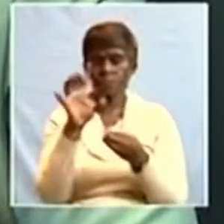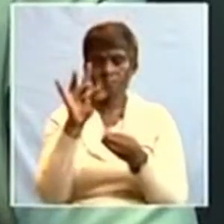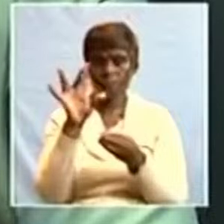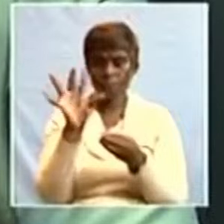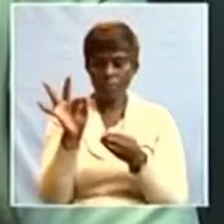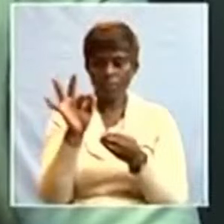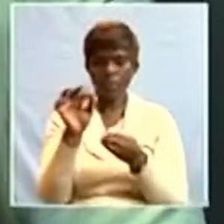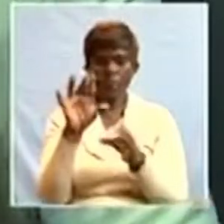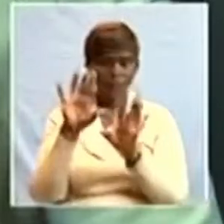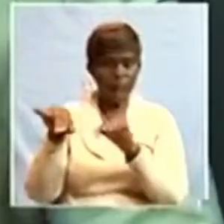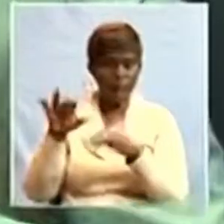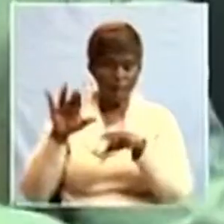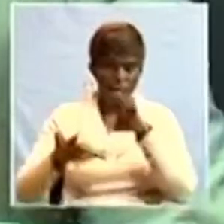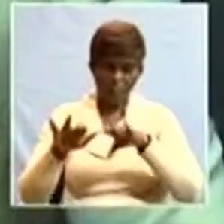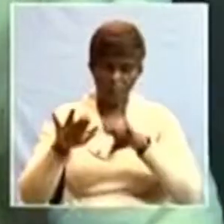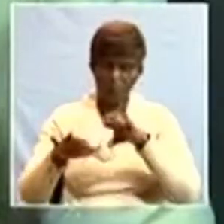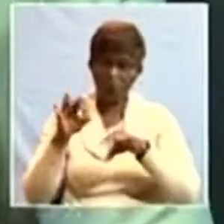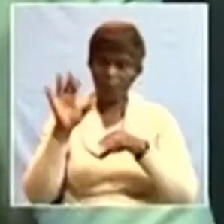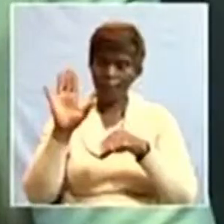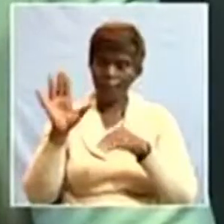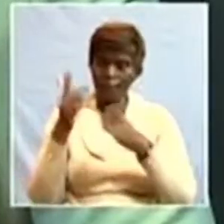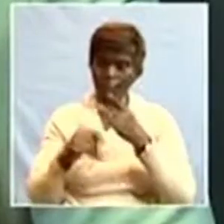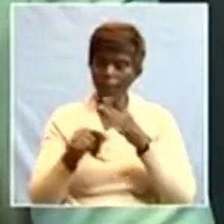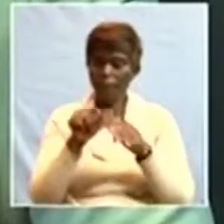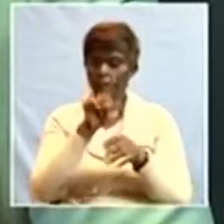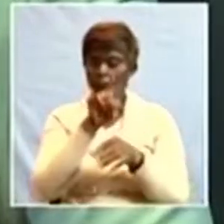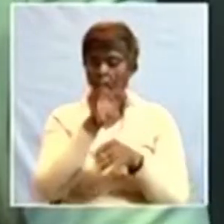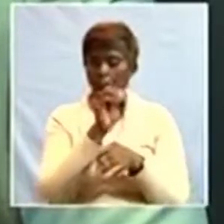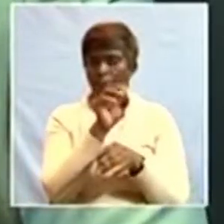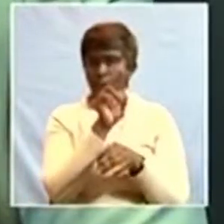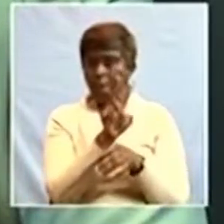589,242, leaving a balance of